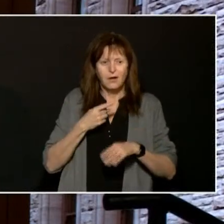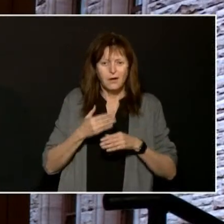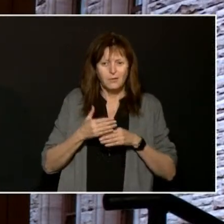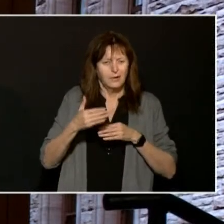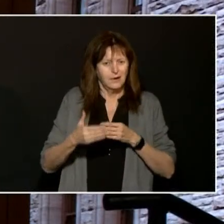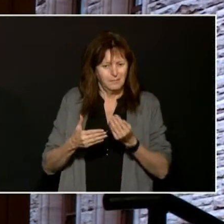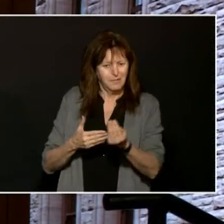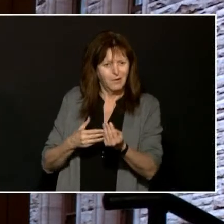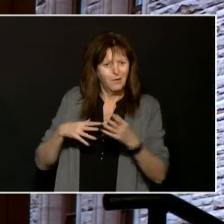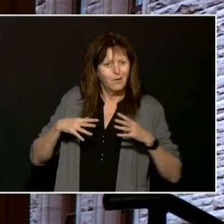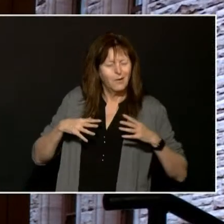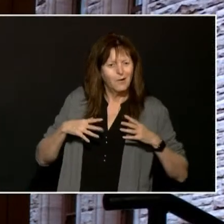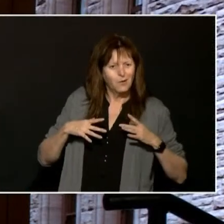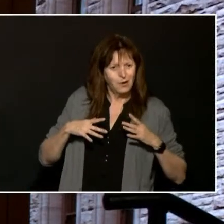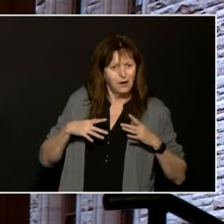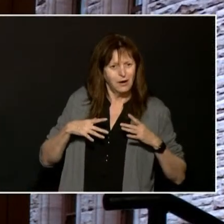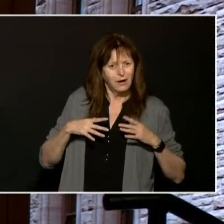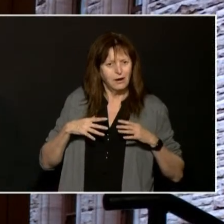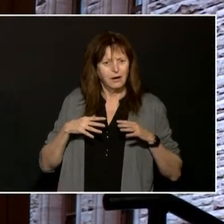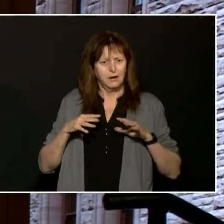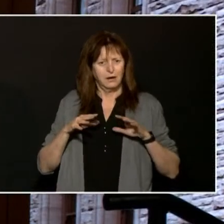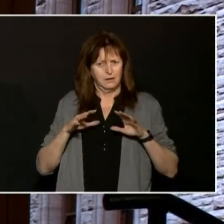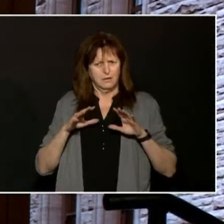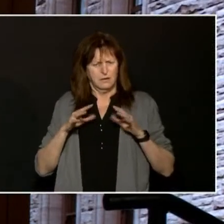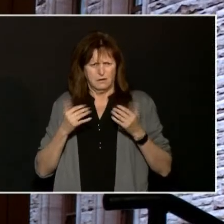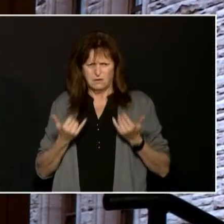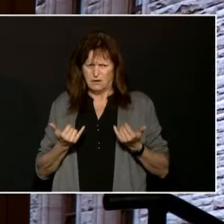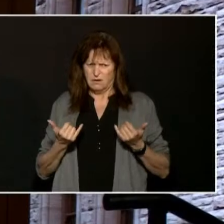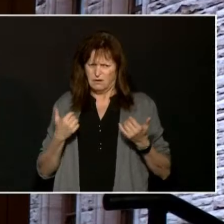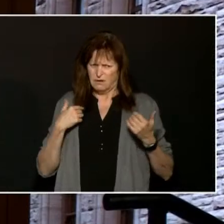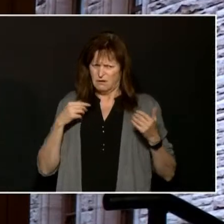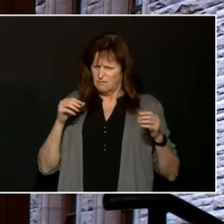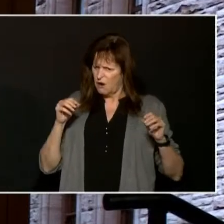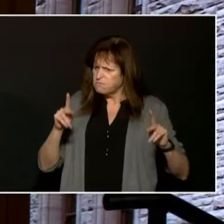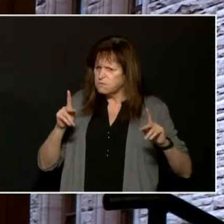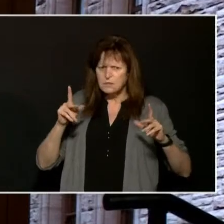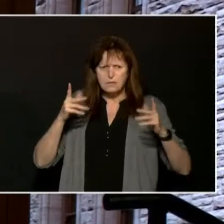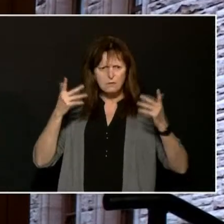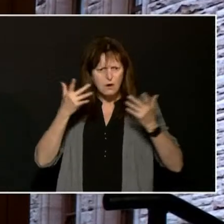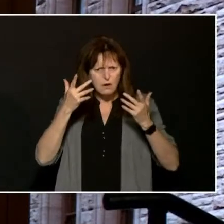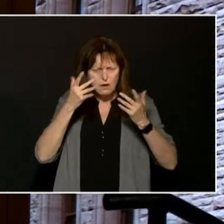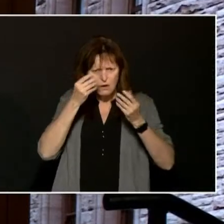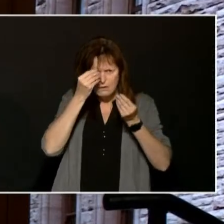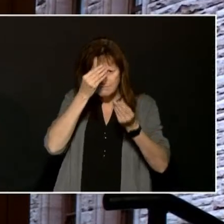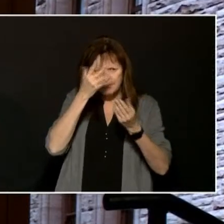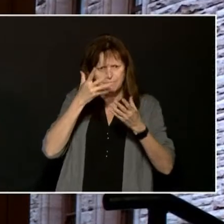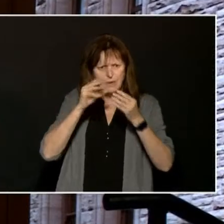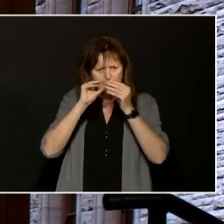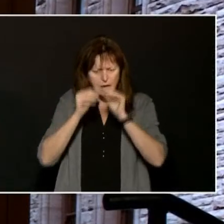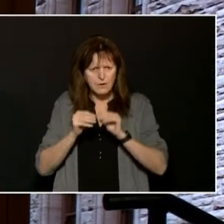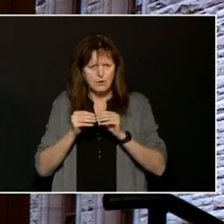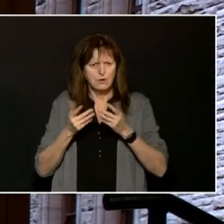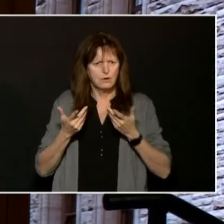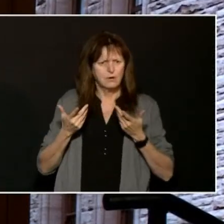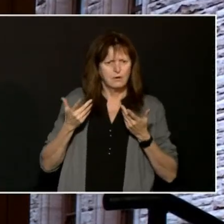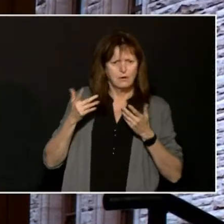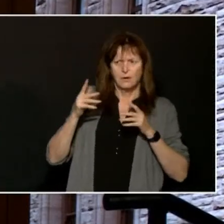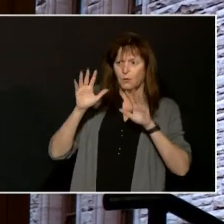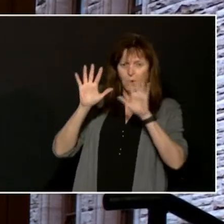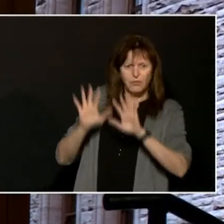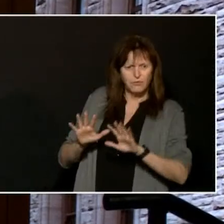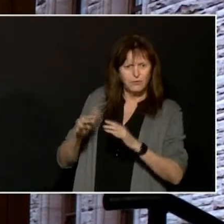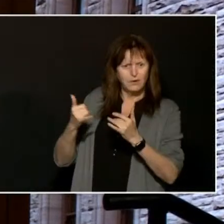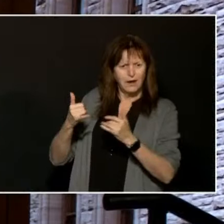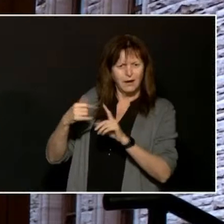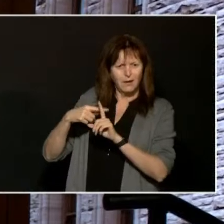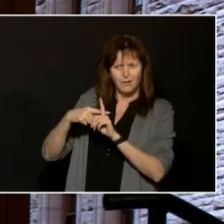look at where we're at, what we need to be aware of as we look at the fair weather and partake in a safe way and the long